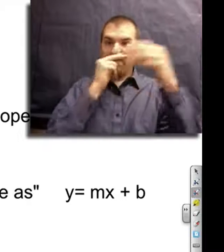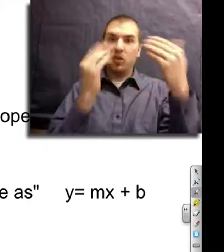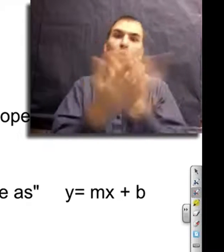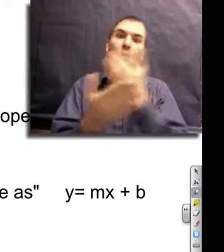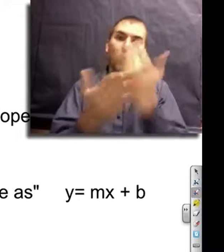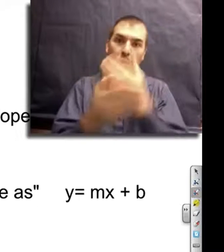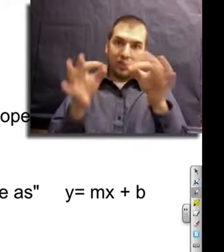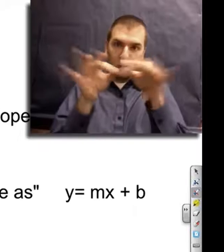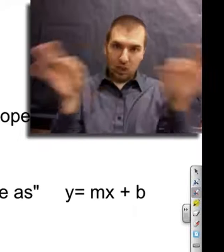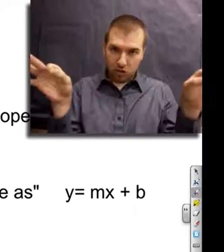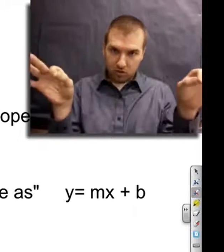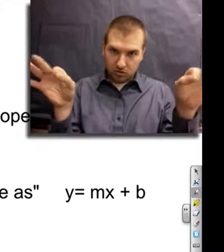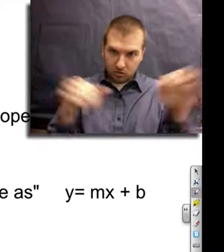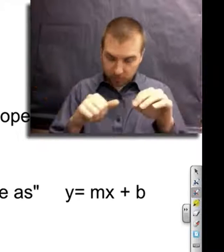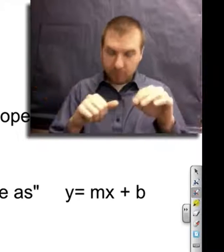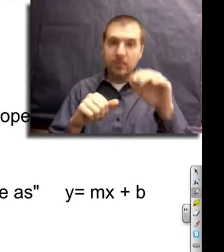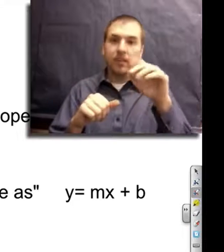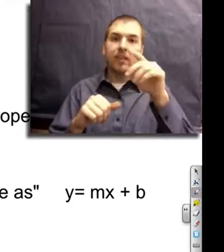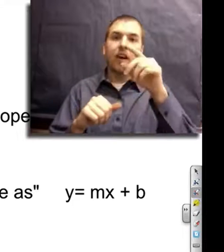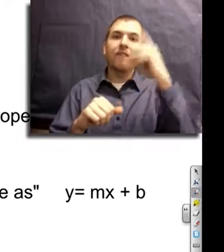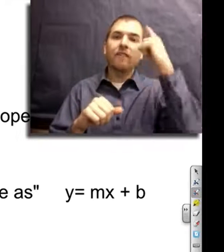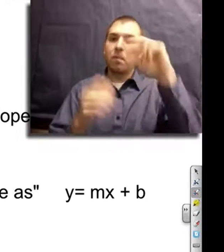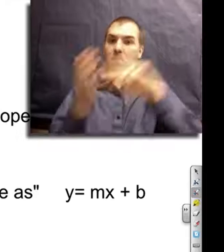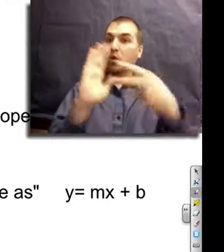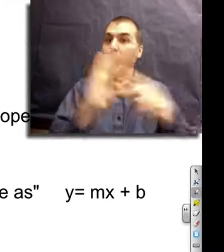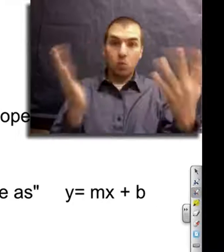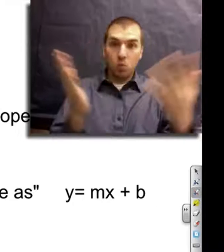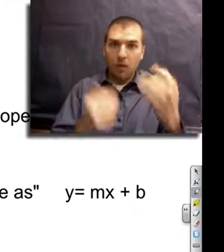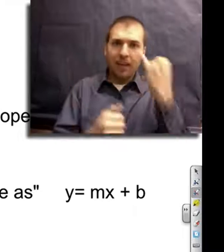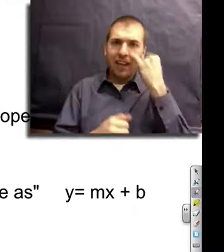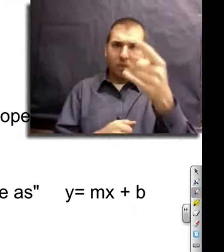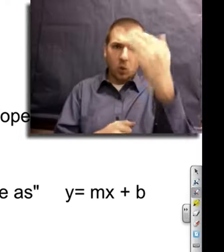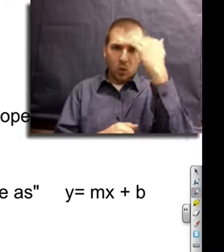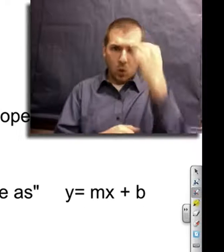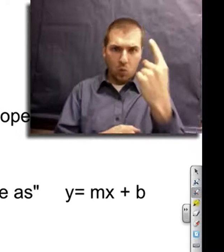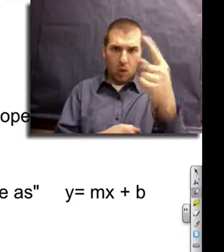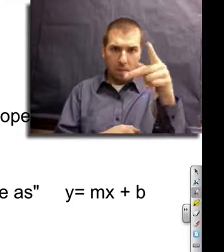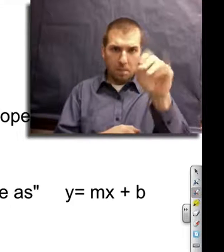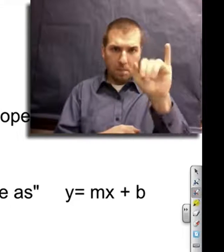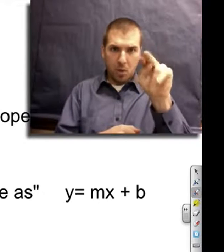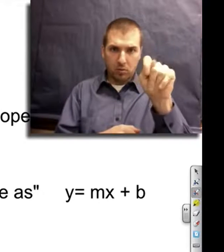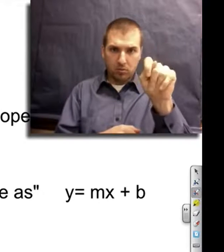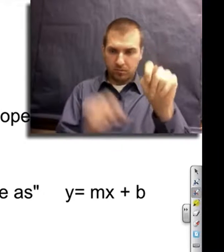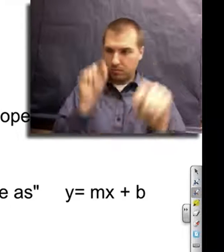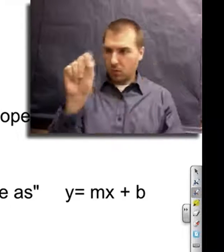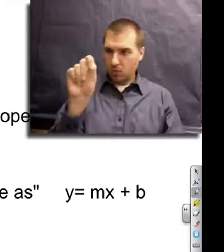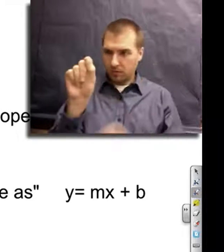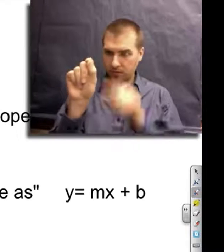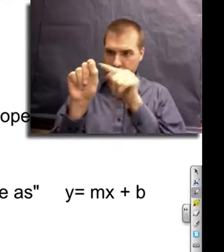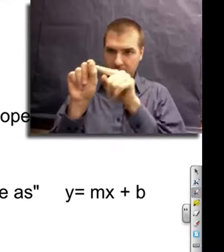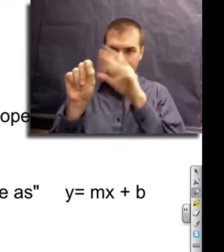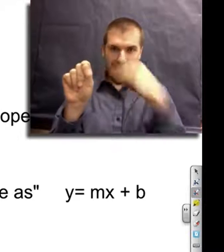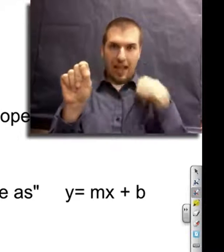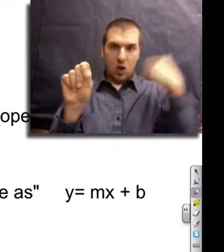So now this is something new. It's a new equation. And this is if you know one